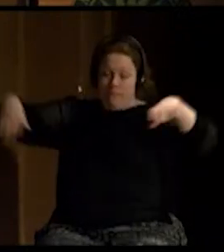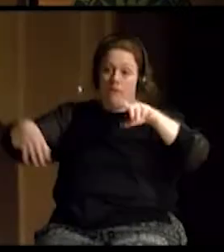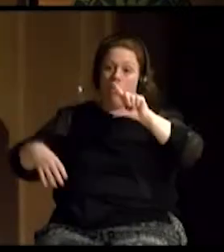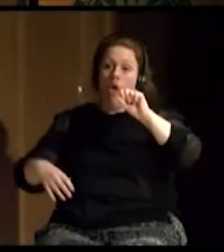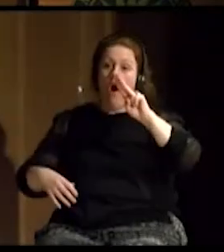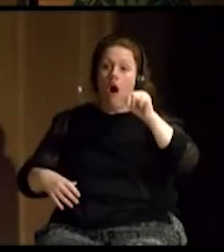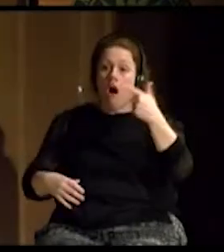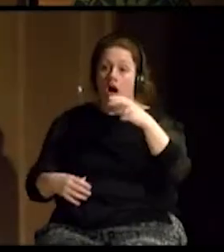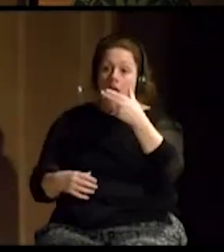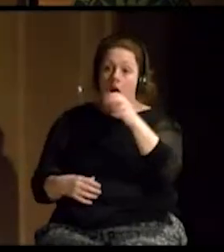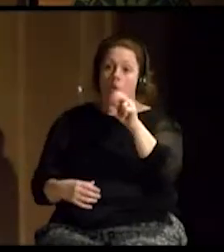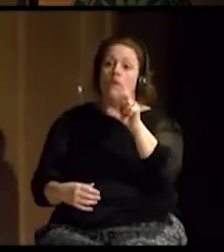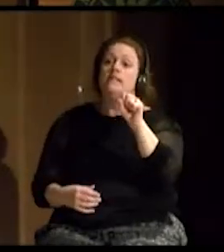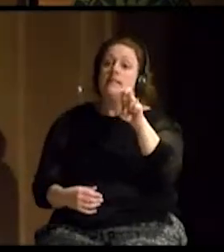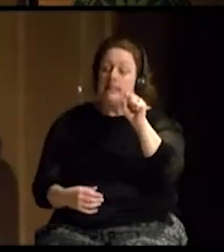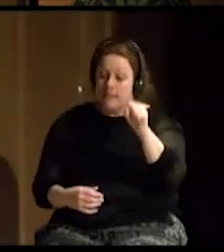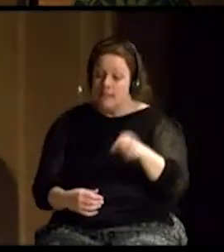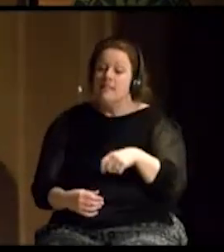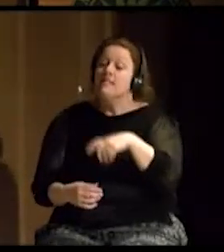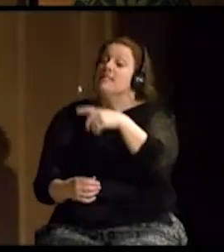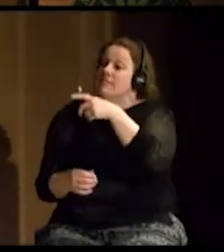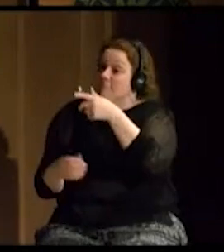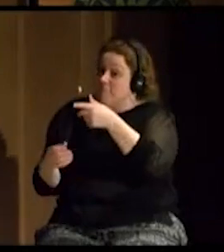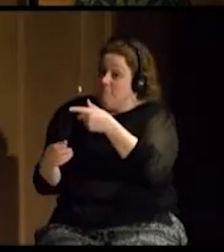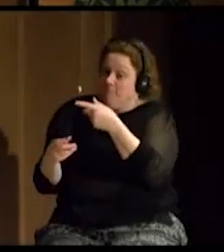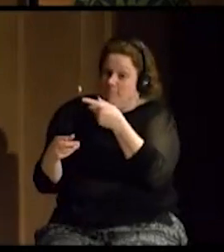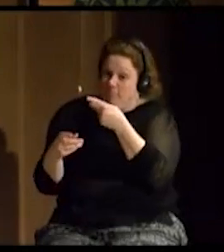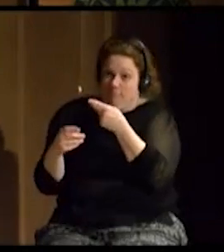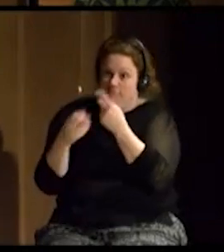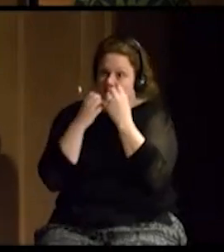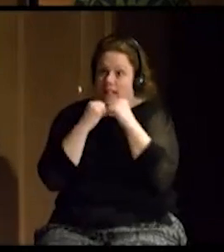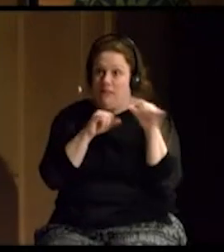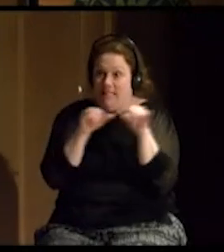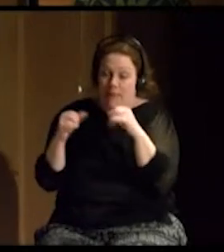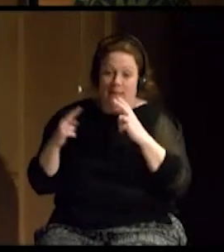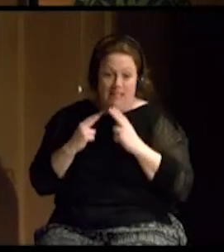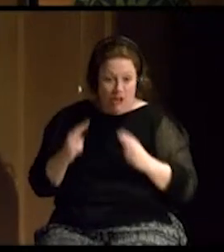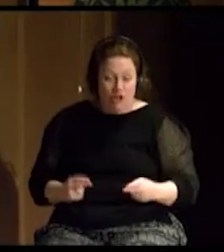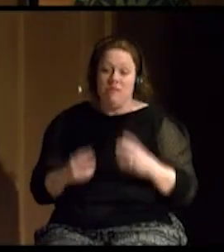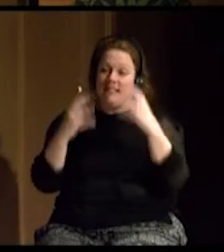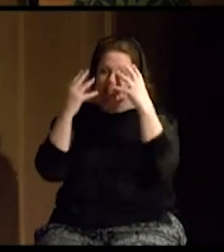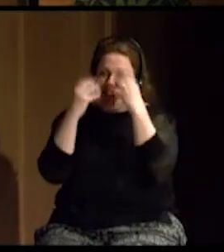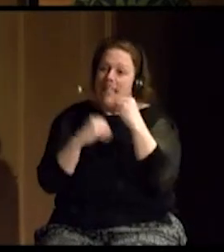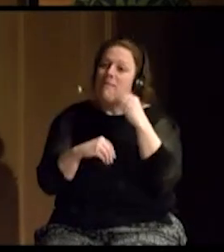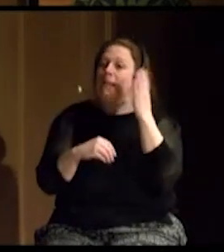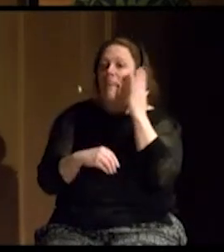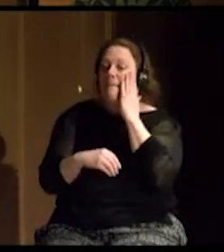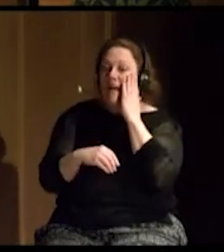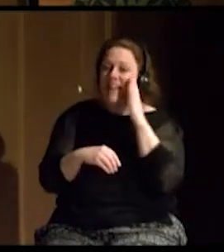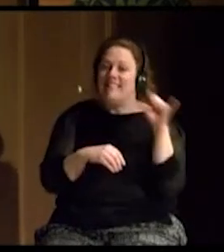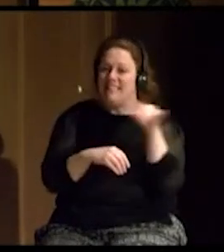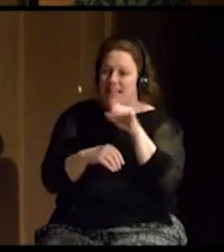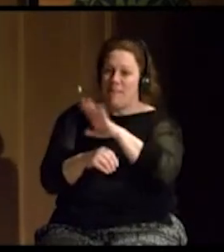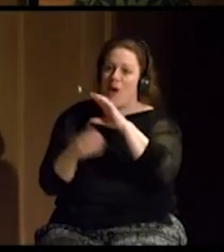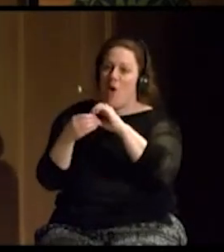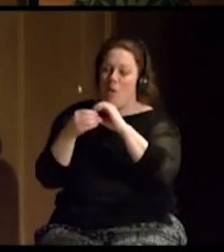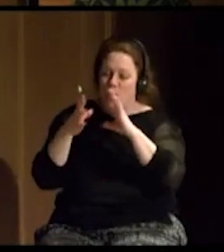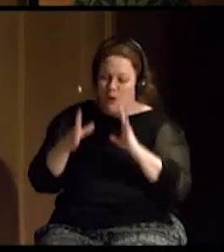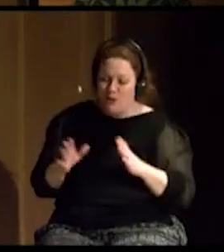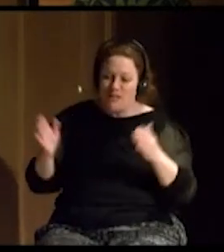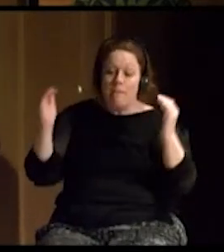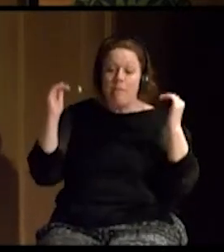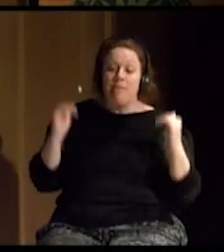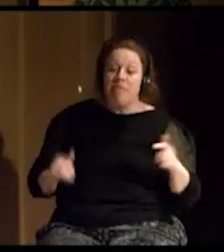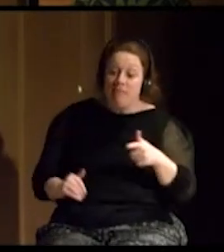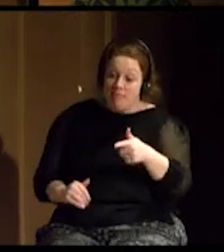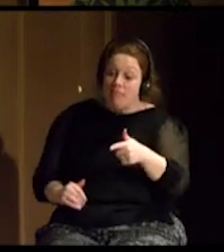and they even slept on their own beds that were next to their owners' beds. For some Coast Salish nations, the woolly dogs